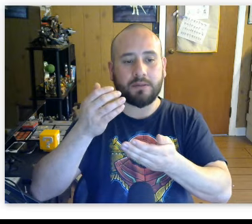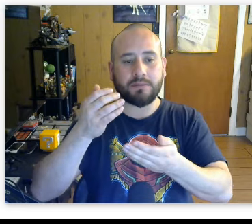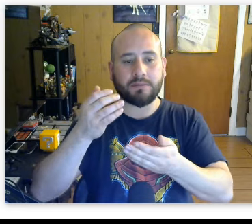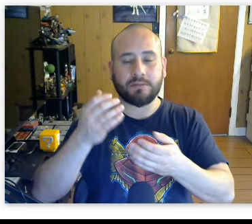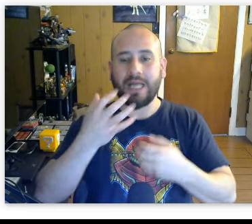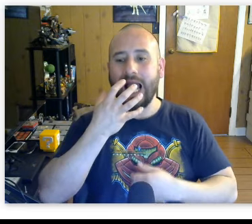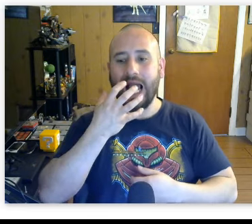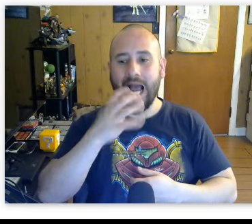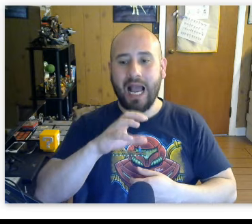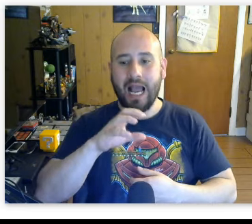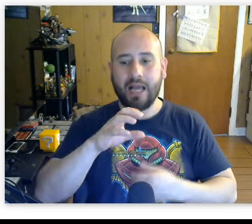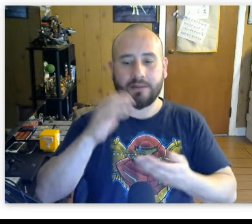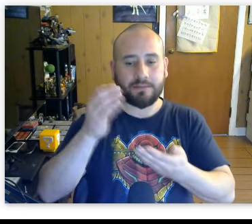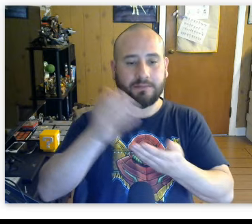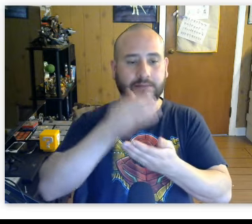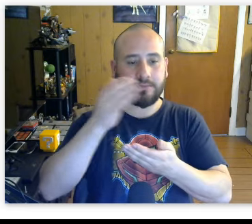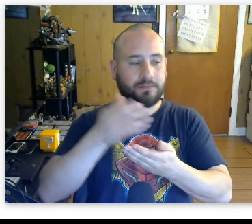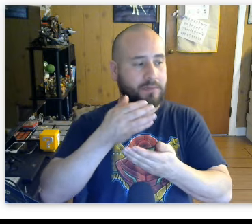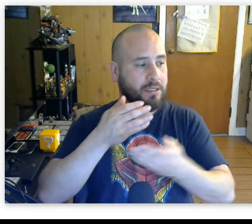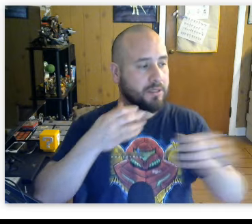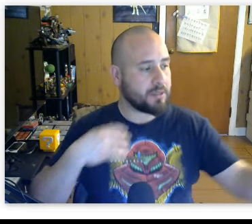oatmeal,